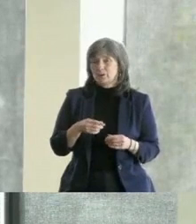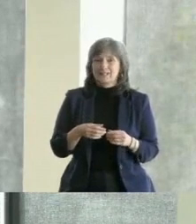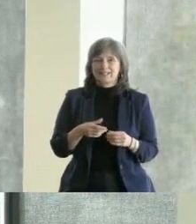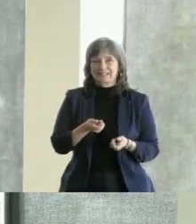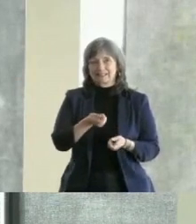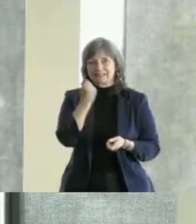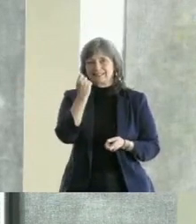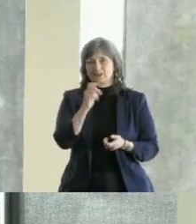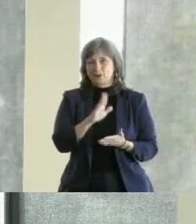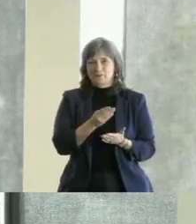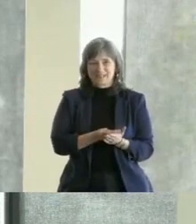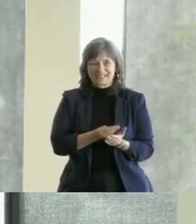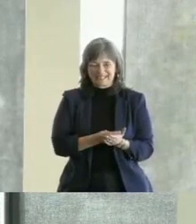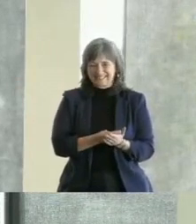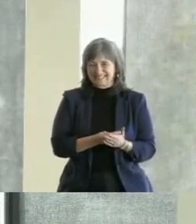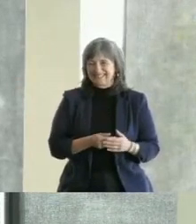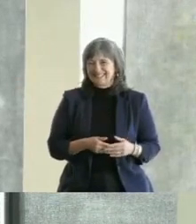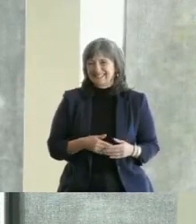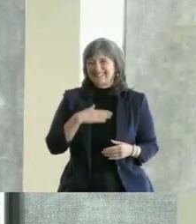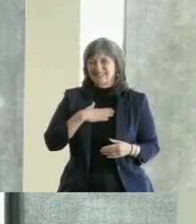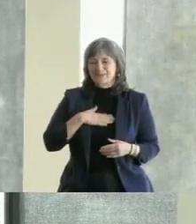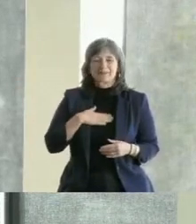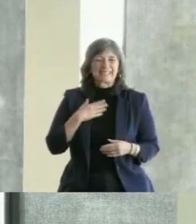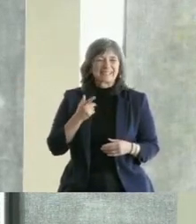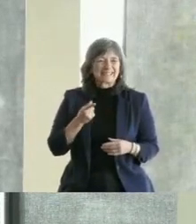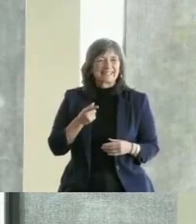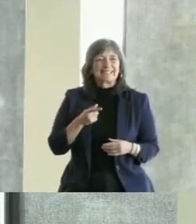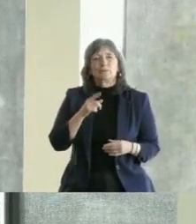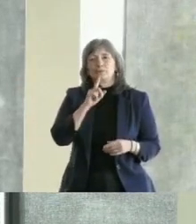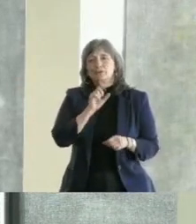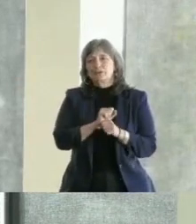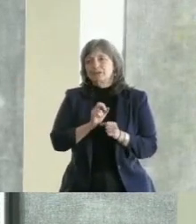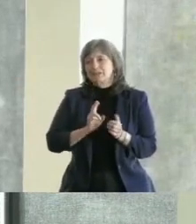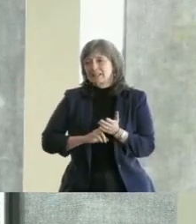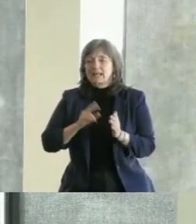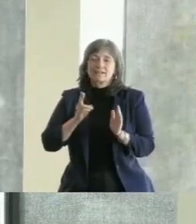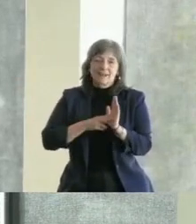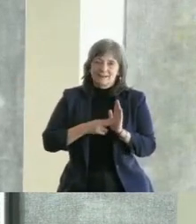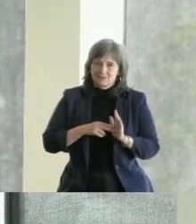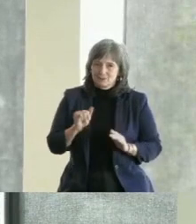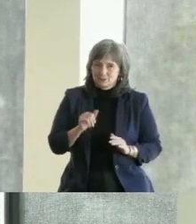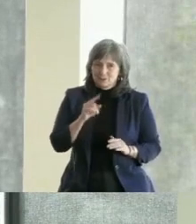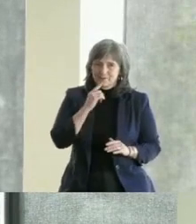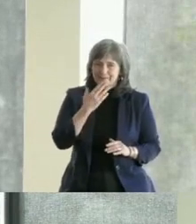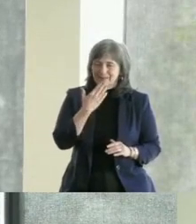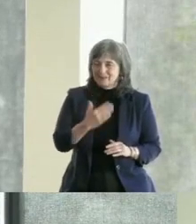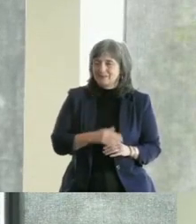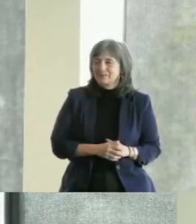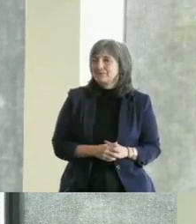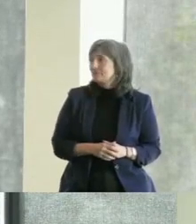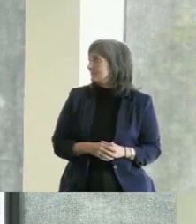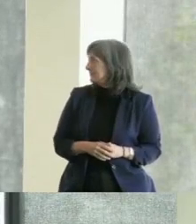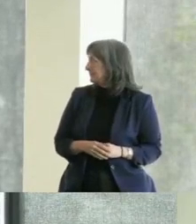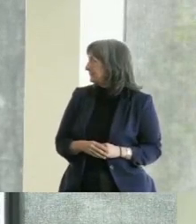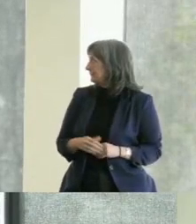money. So please don't leave without having a look. And she's signing them, of course. So